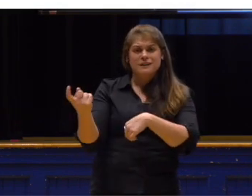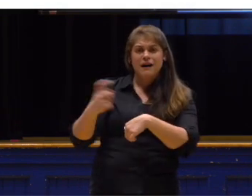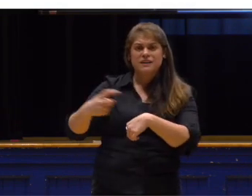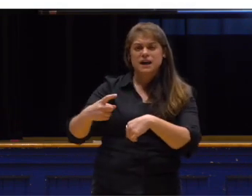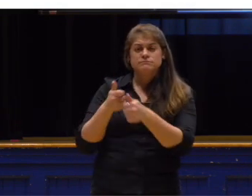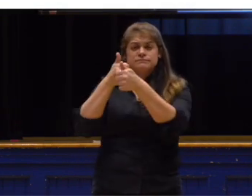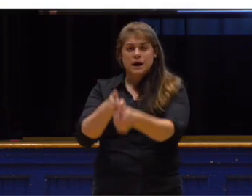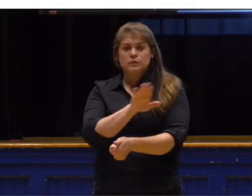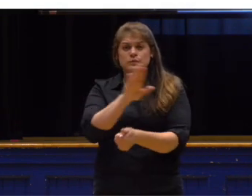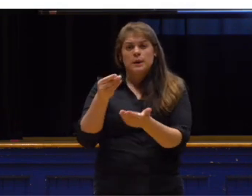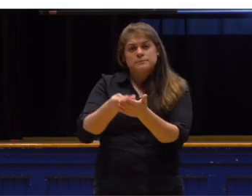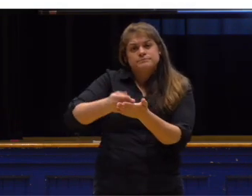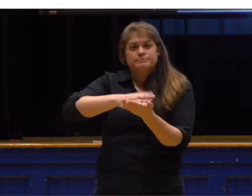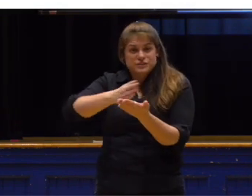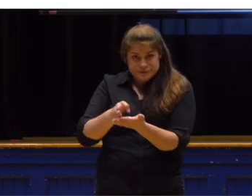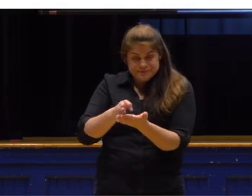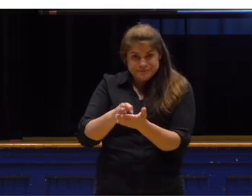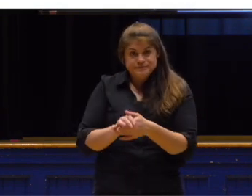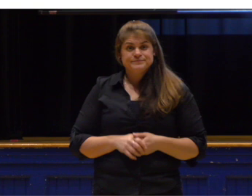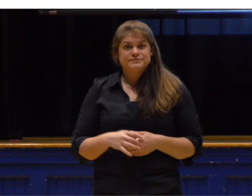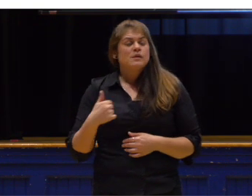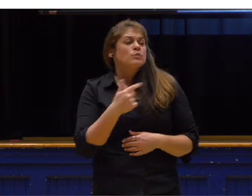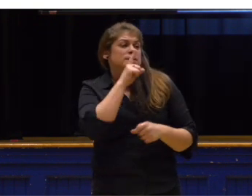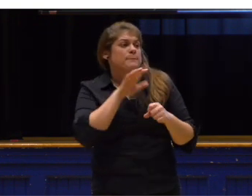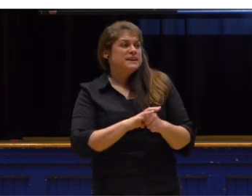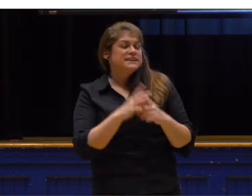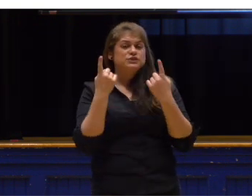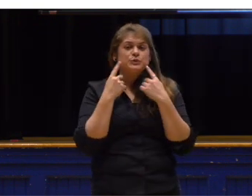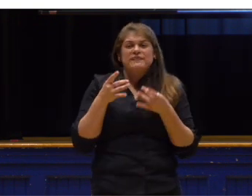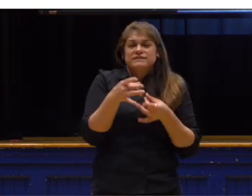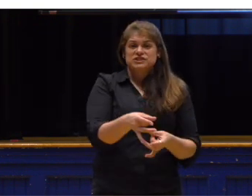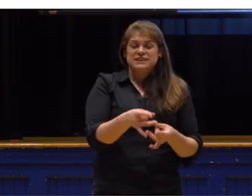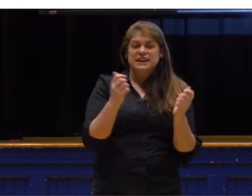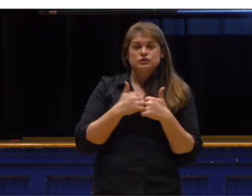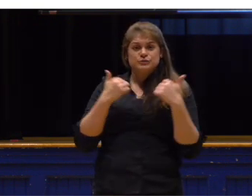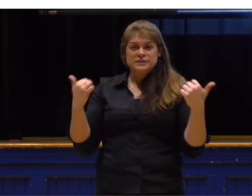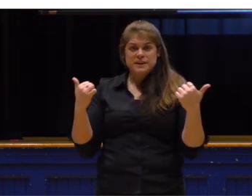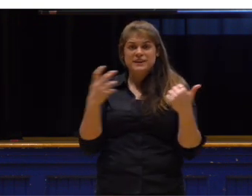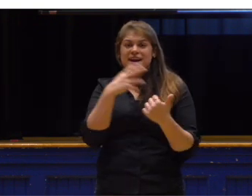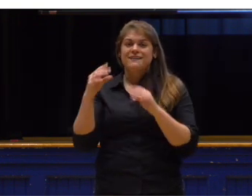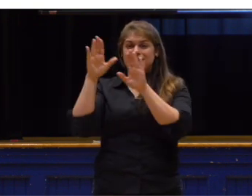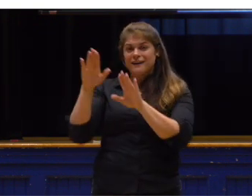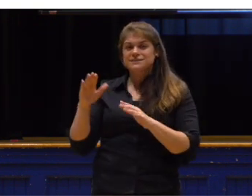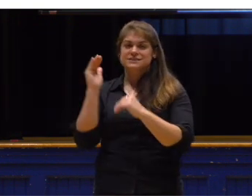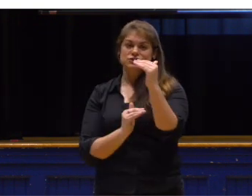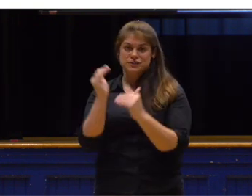budget. We are committed to efficiency, transparency, and excellence in construction.